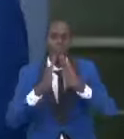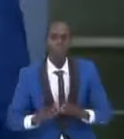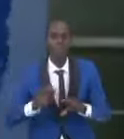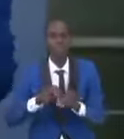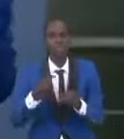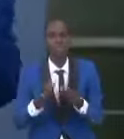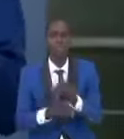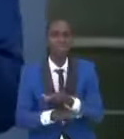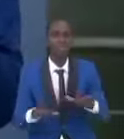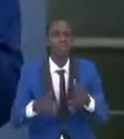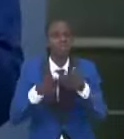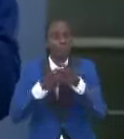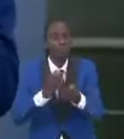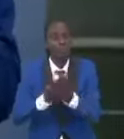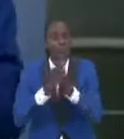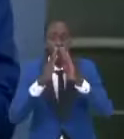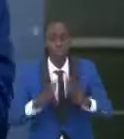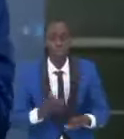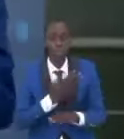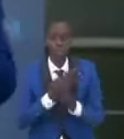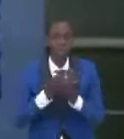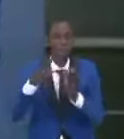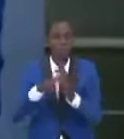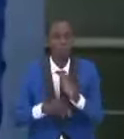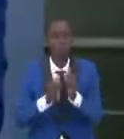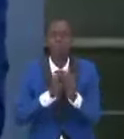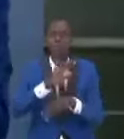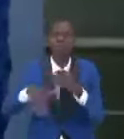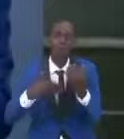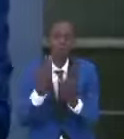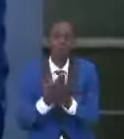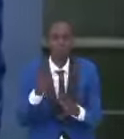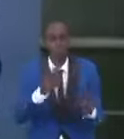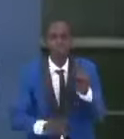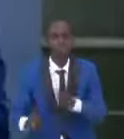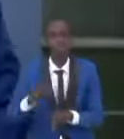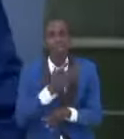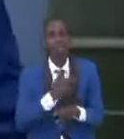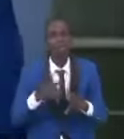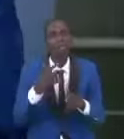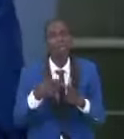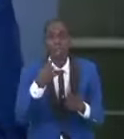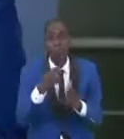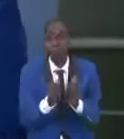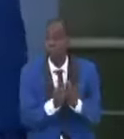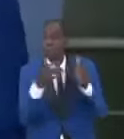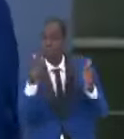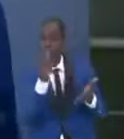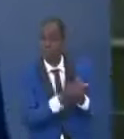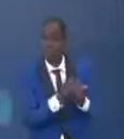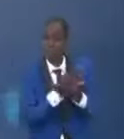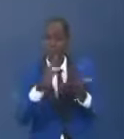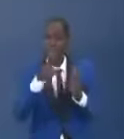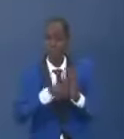land. Follow peace and holiness with all men. And then it says, without that